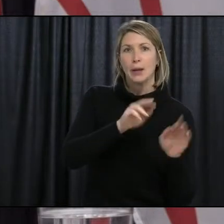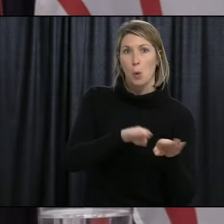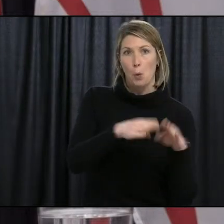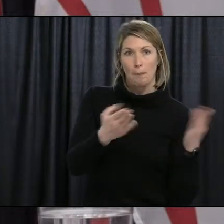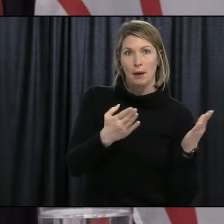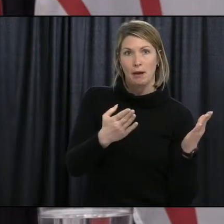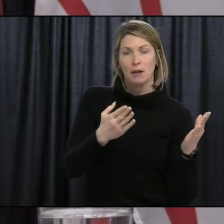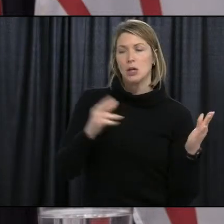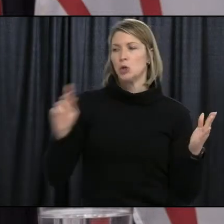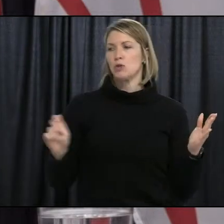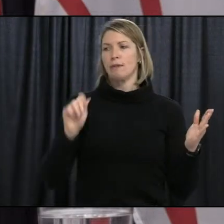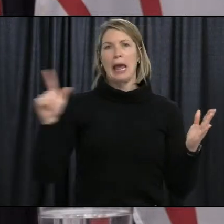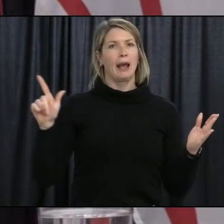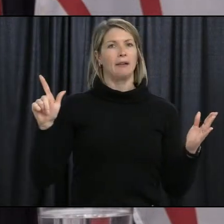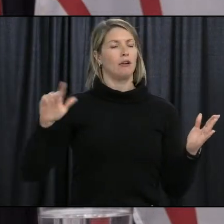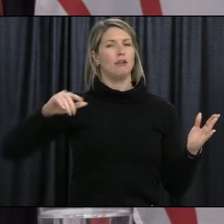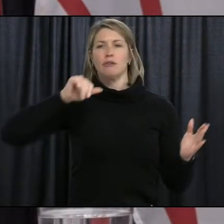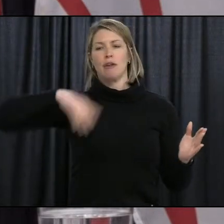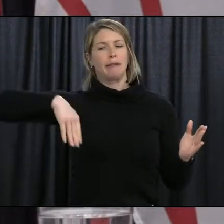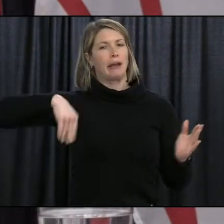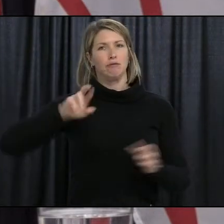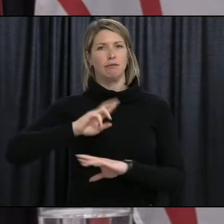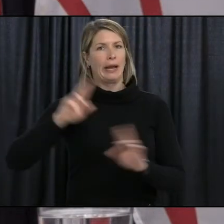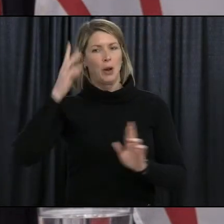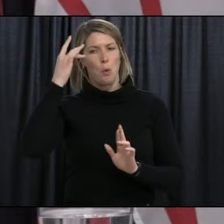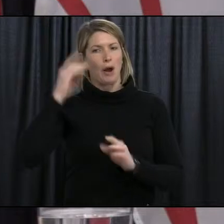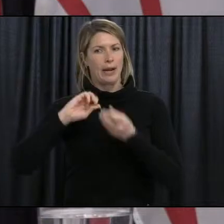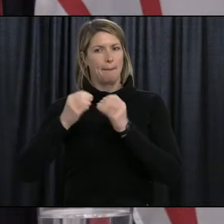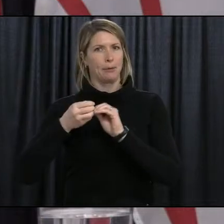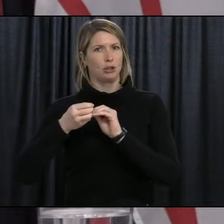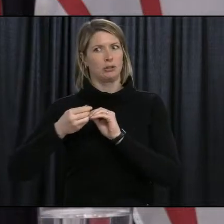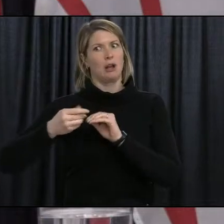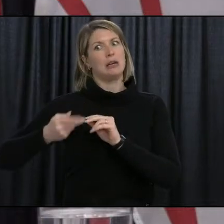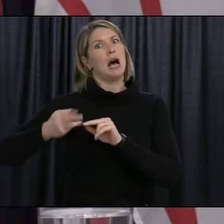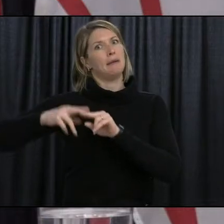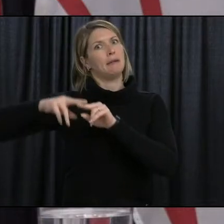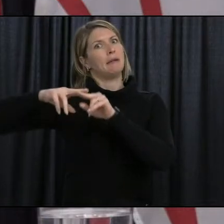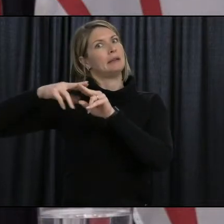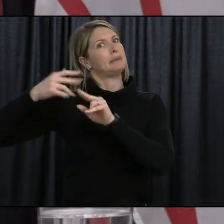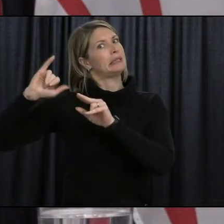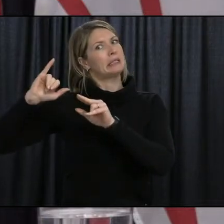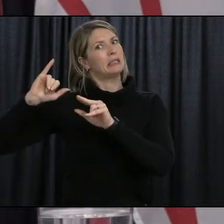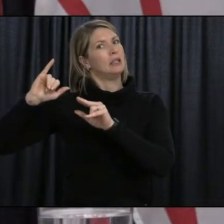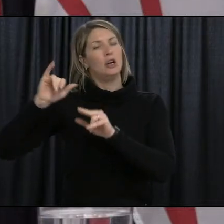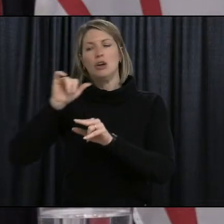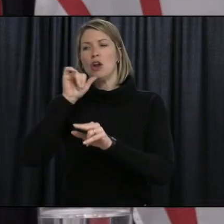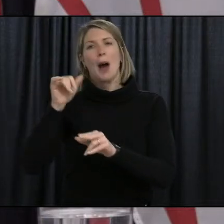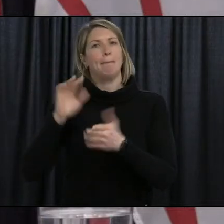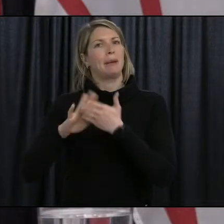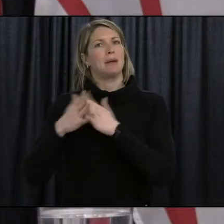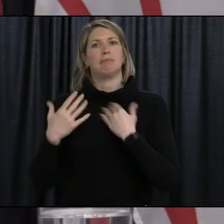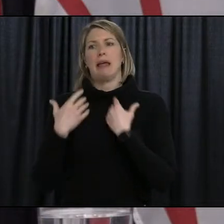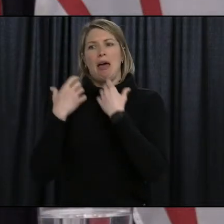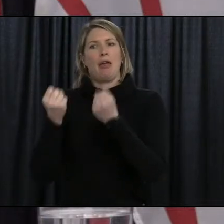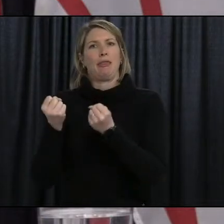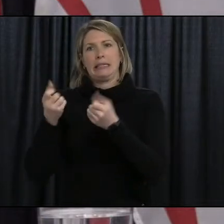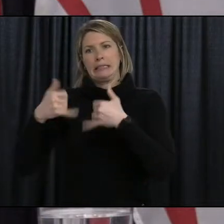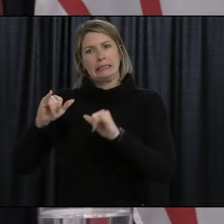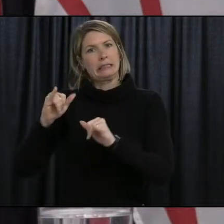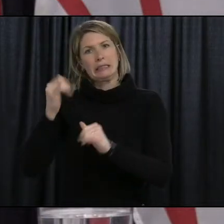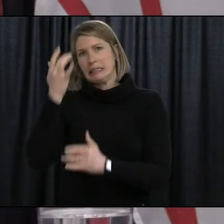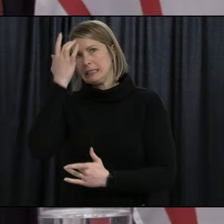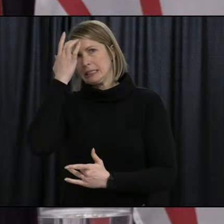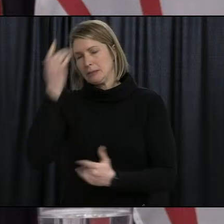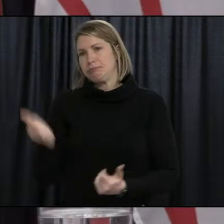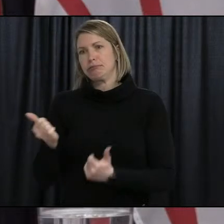provincial perspective. But as they came down, and as you've seen, the steep decline and our new numbers per day and our positivity rate